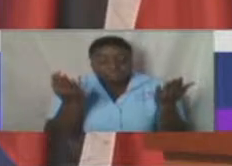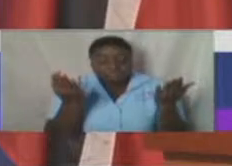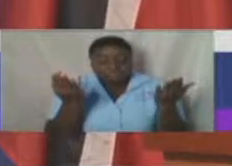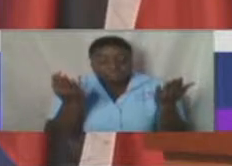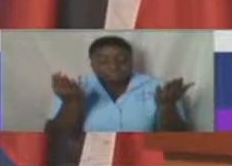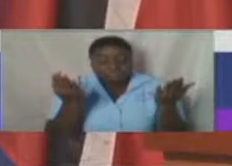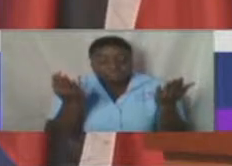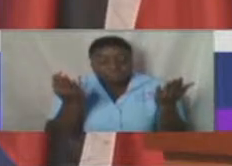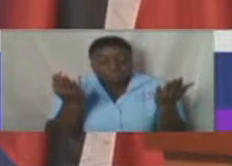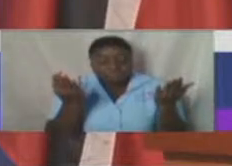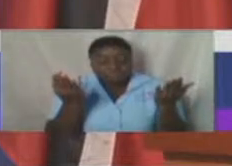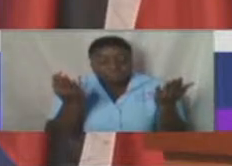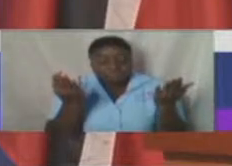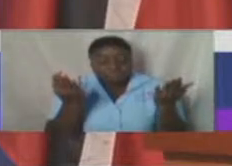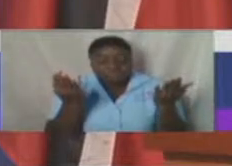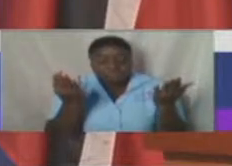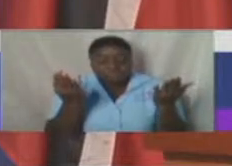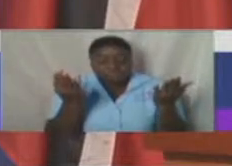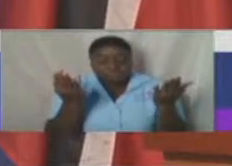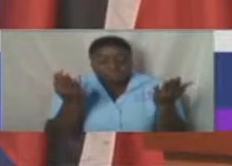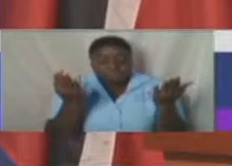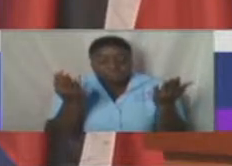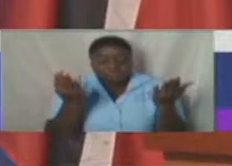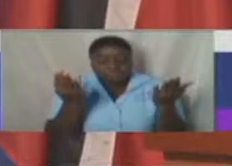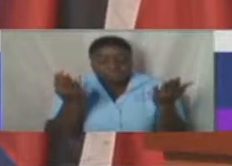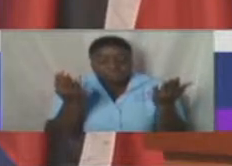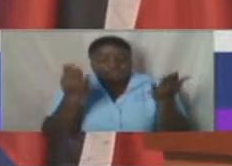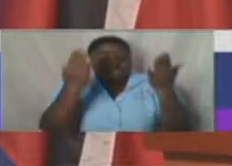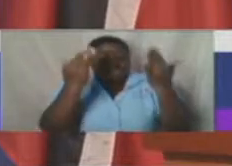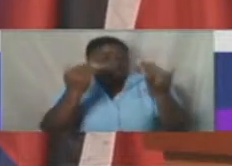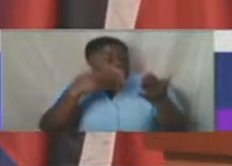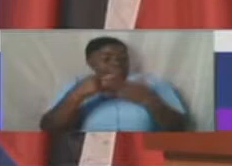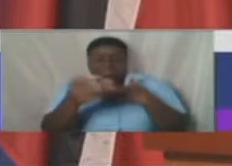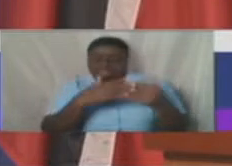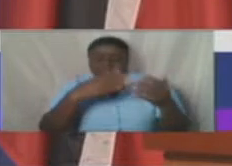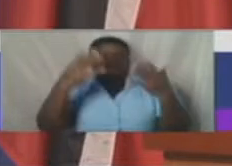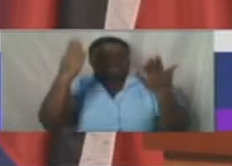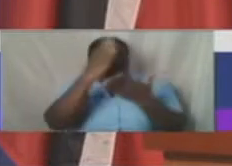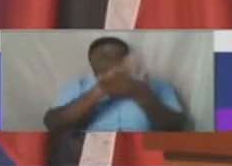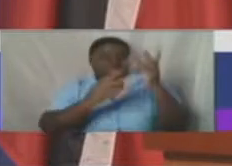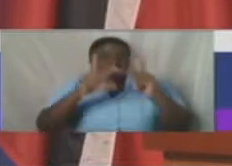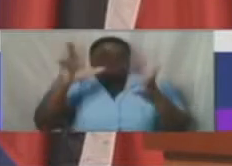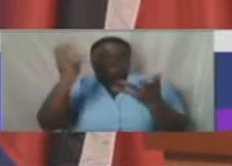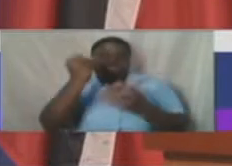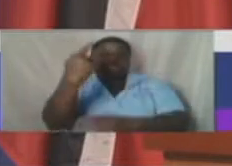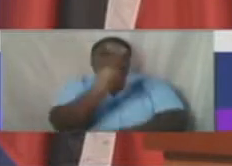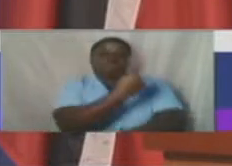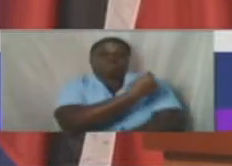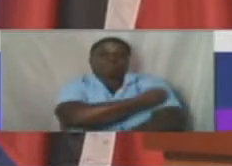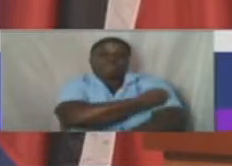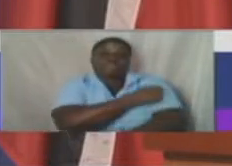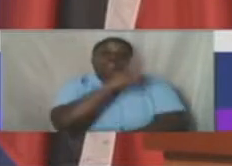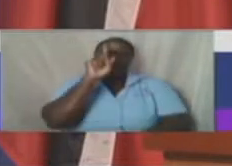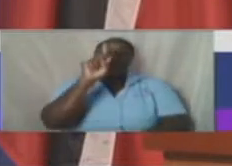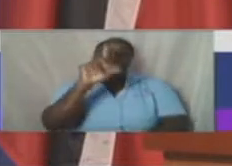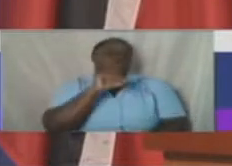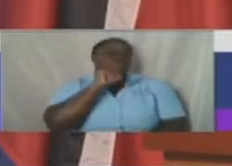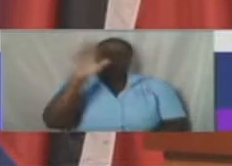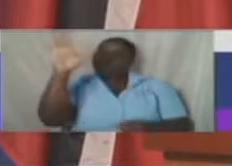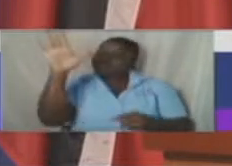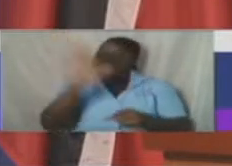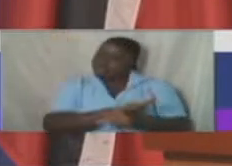that even as you get your vaccine, one vaccine is not enough.